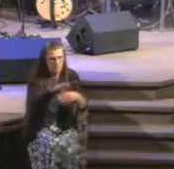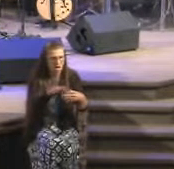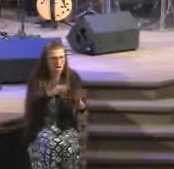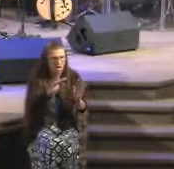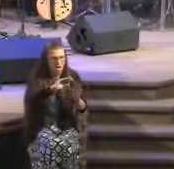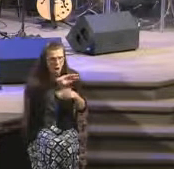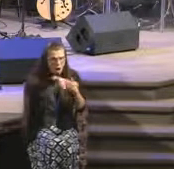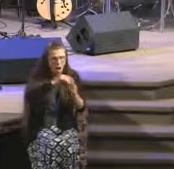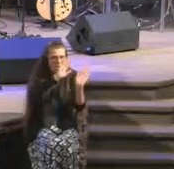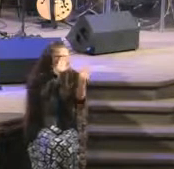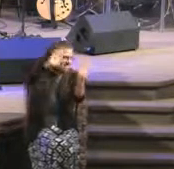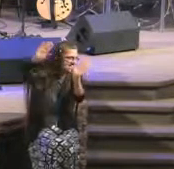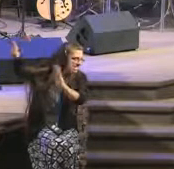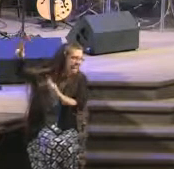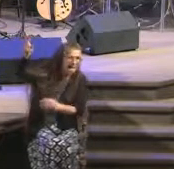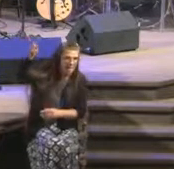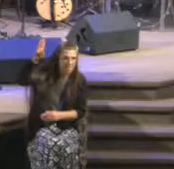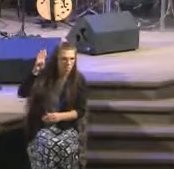him.